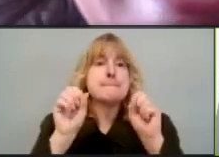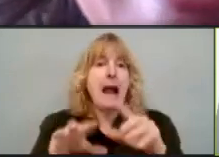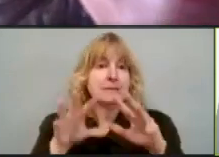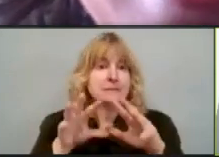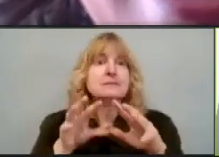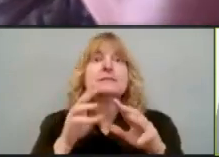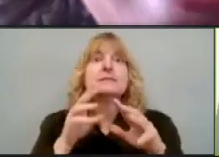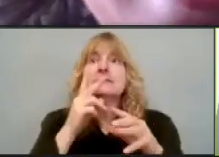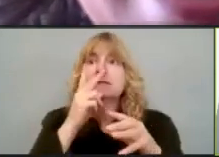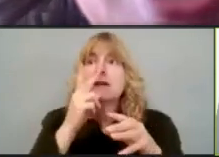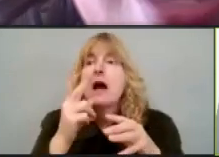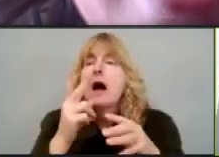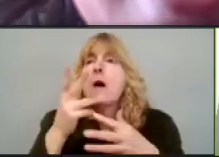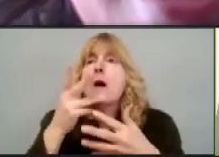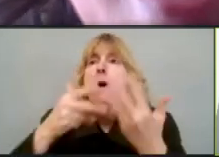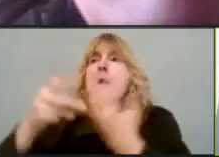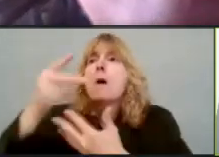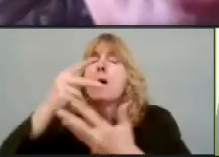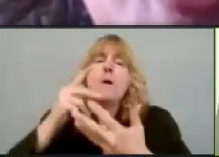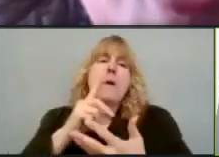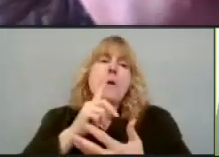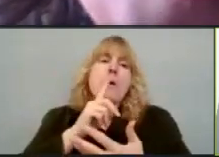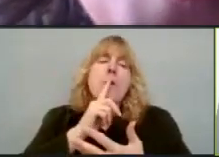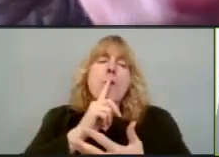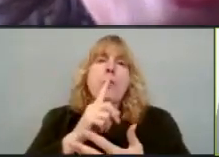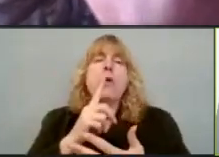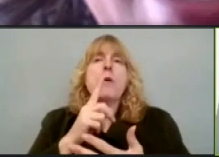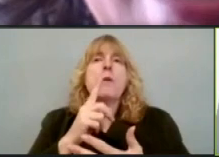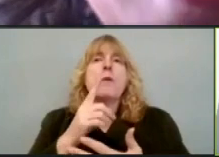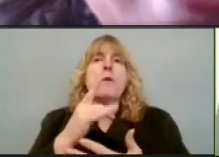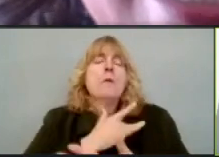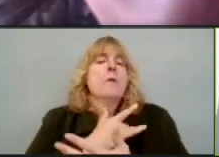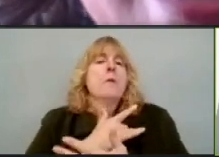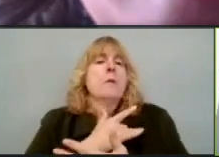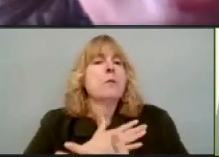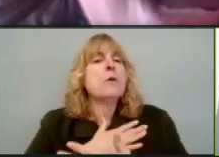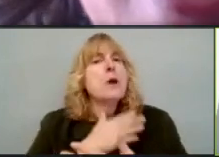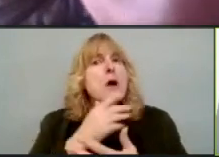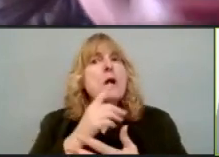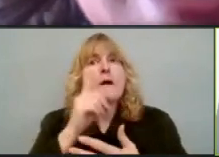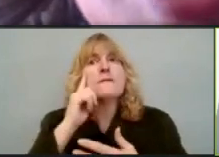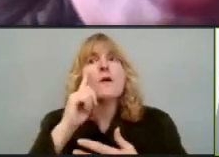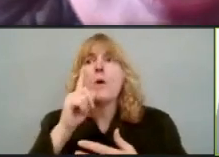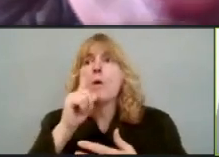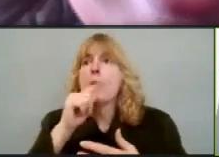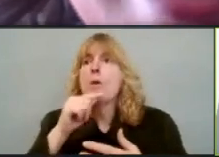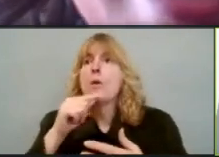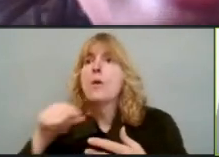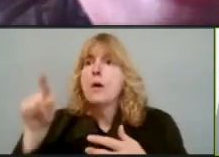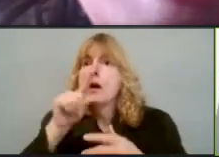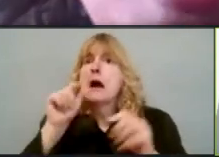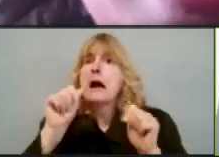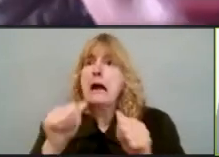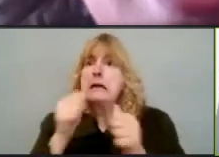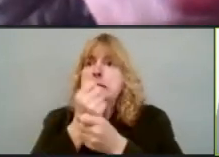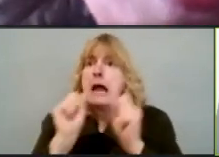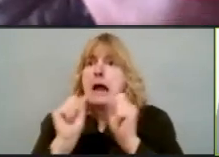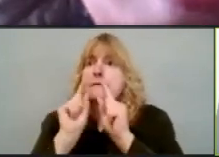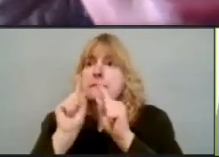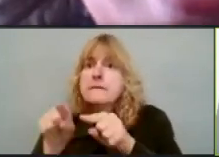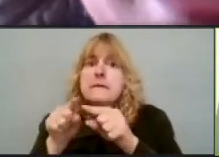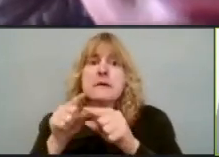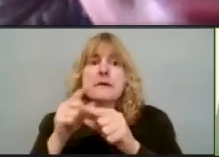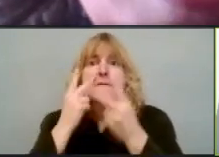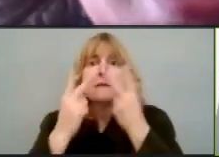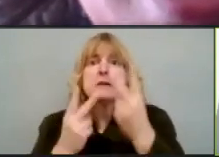And again, it was definitely a shot in the arm for all who were able to safely visit a school and support our teachers